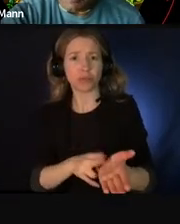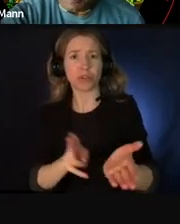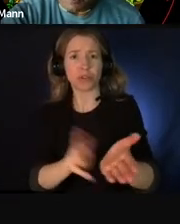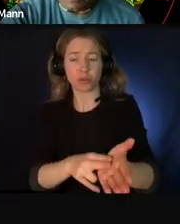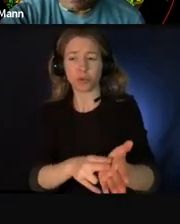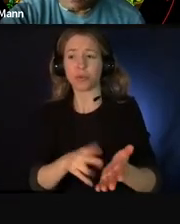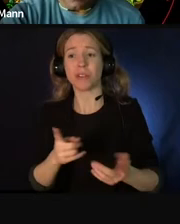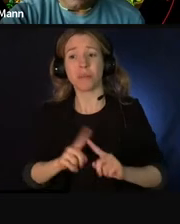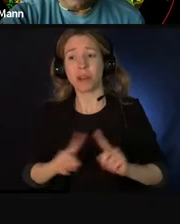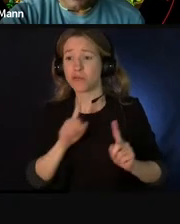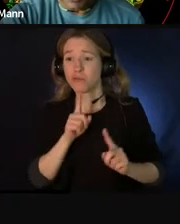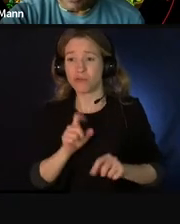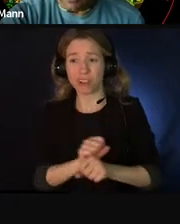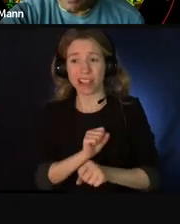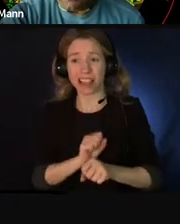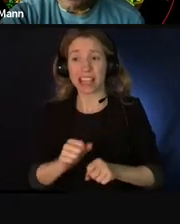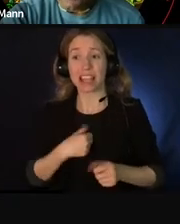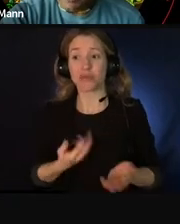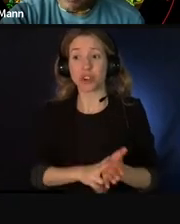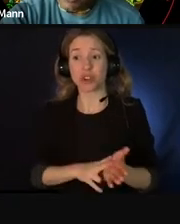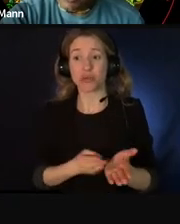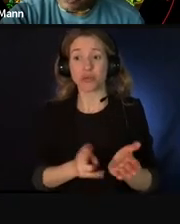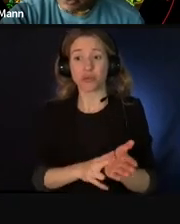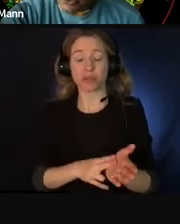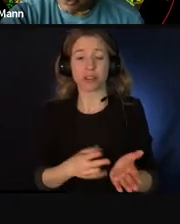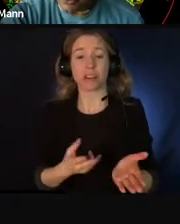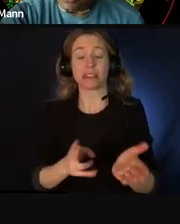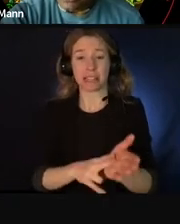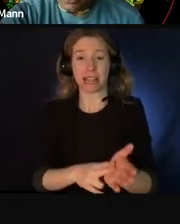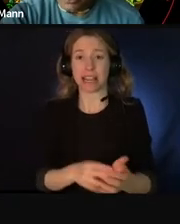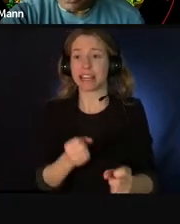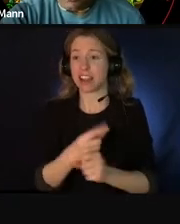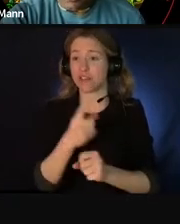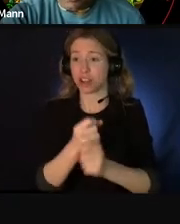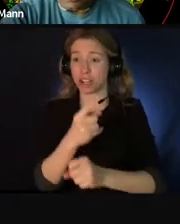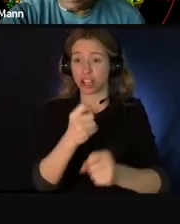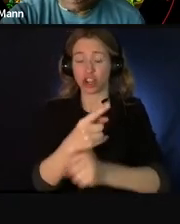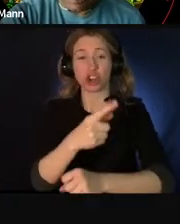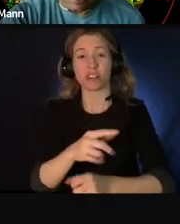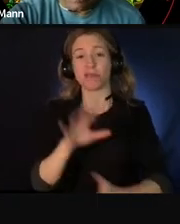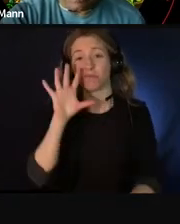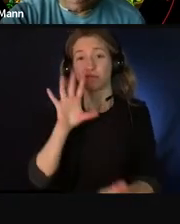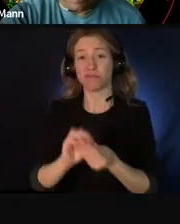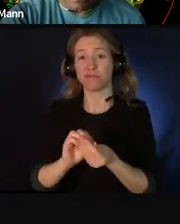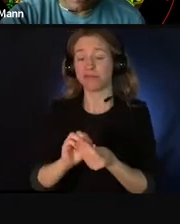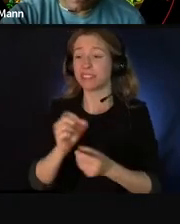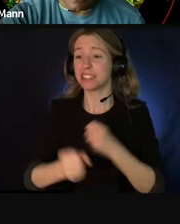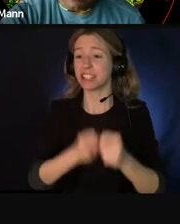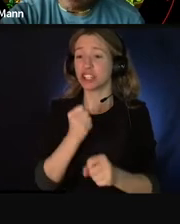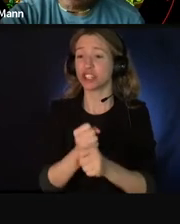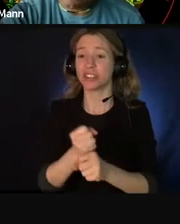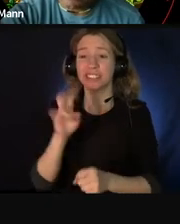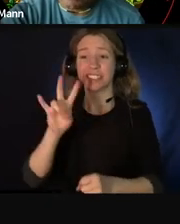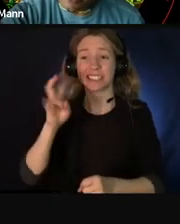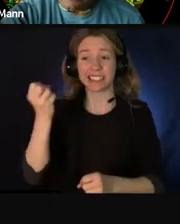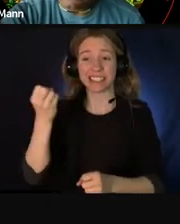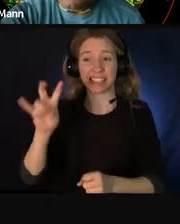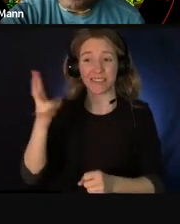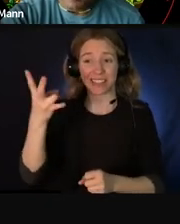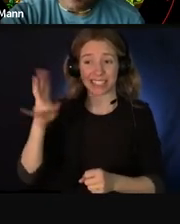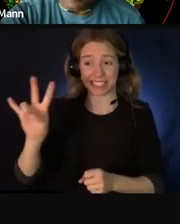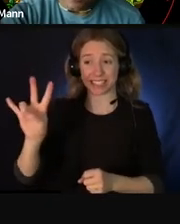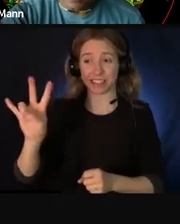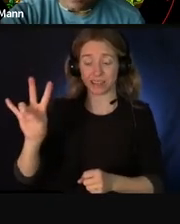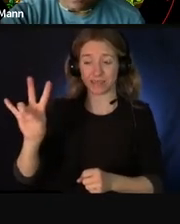times. Until about 5 or 6 years ago, when I took that upon